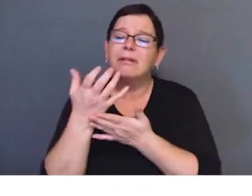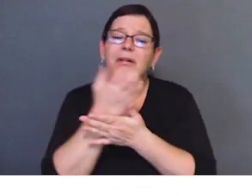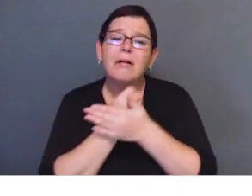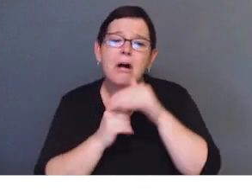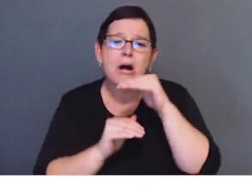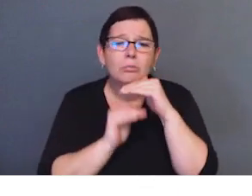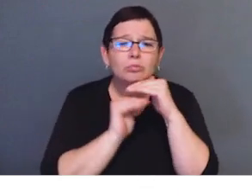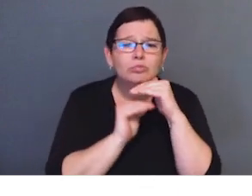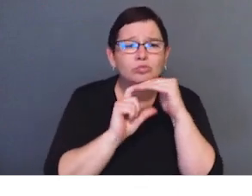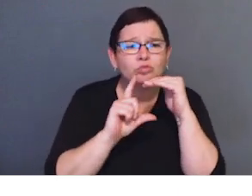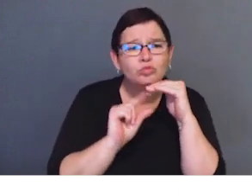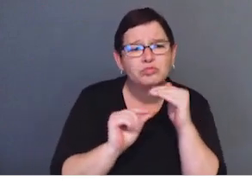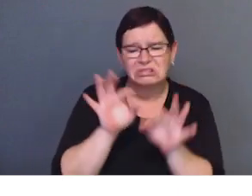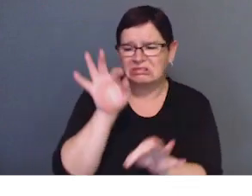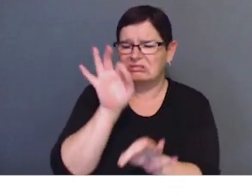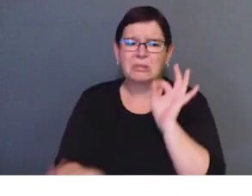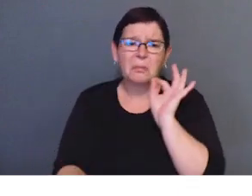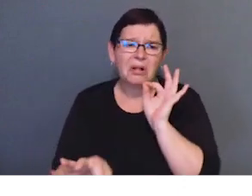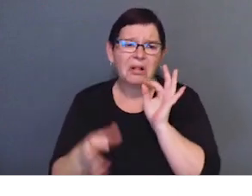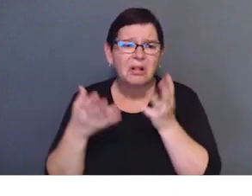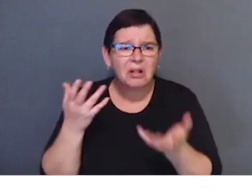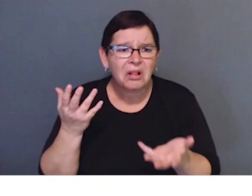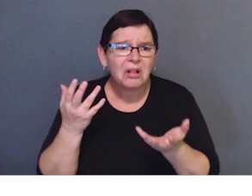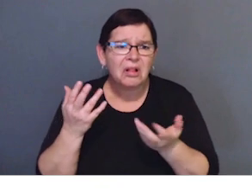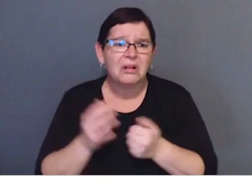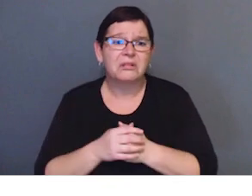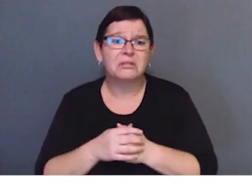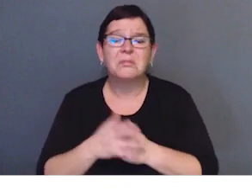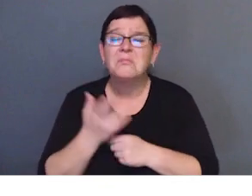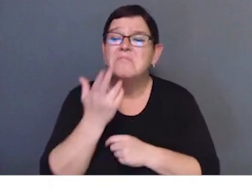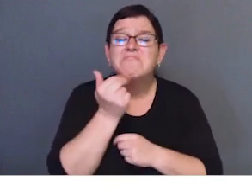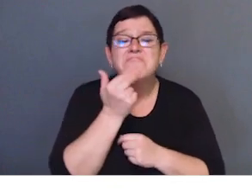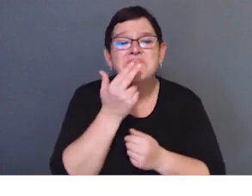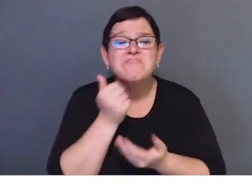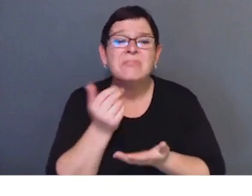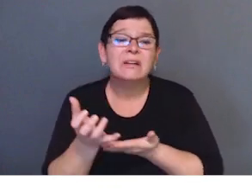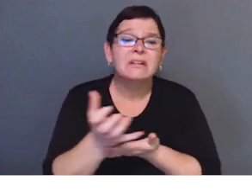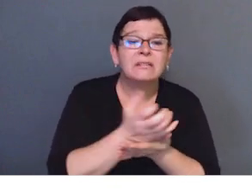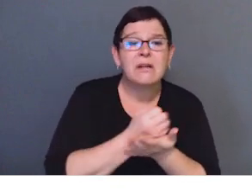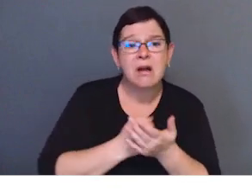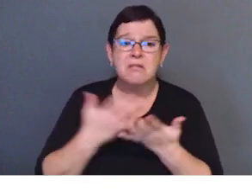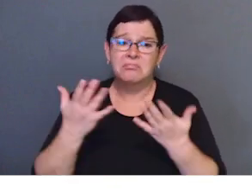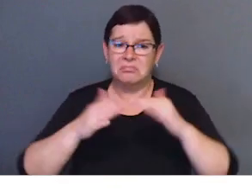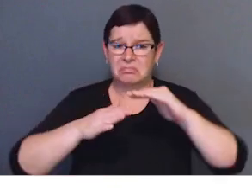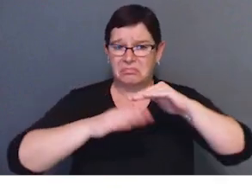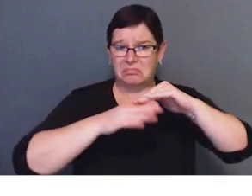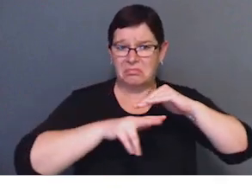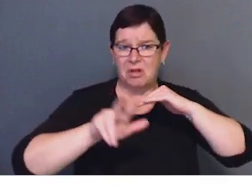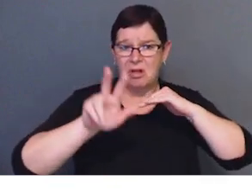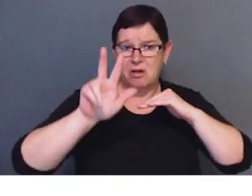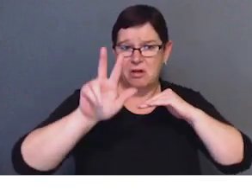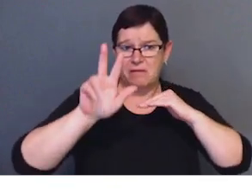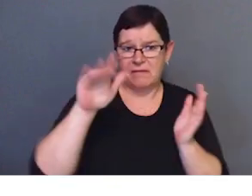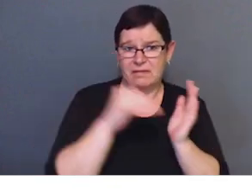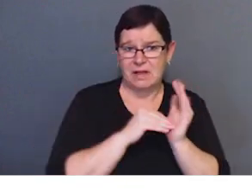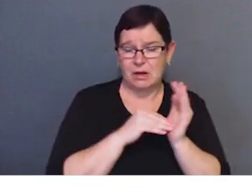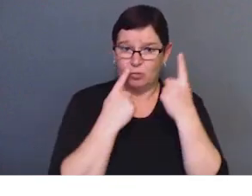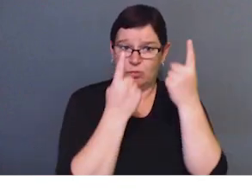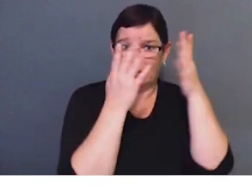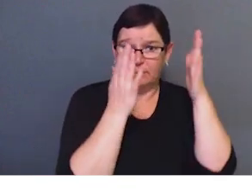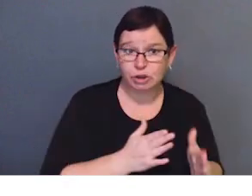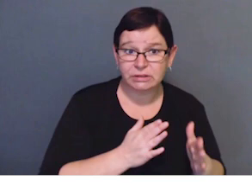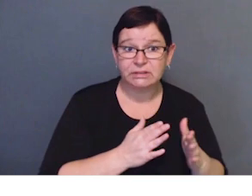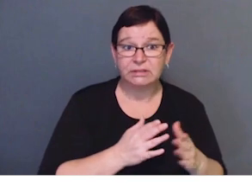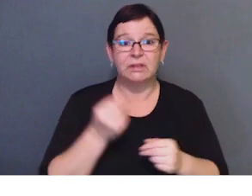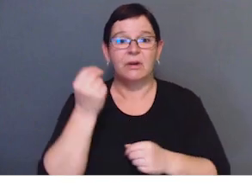Generally, a modest income is less than $35,000 for a single person and less than $45,000 for a couple.